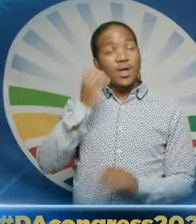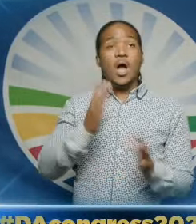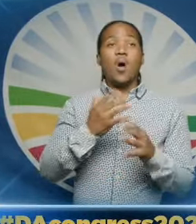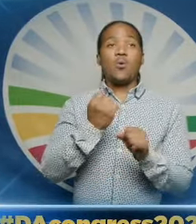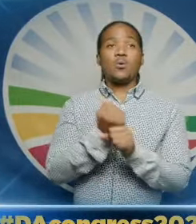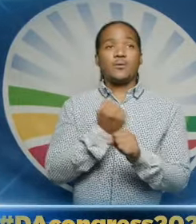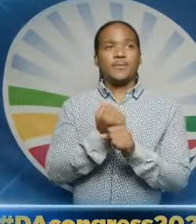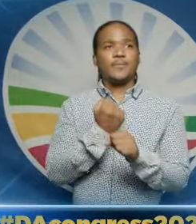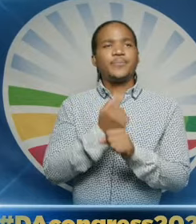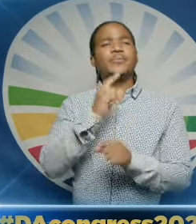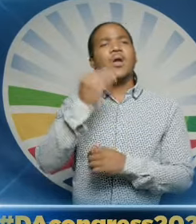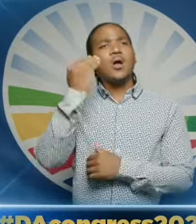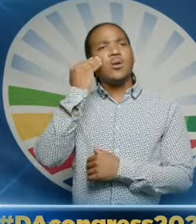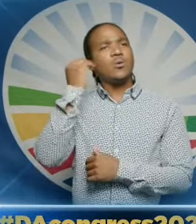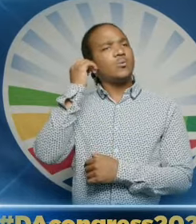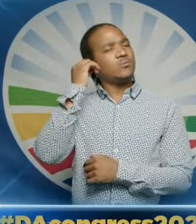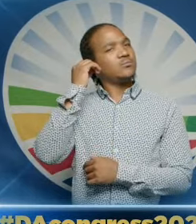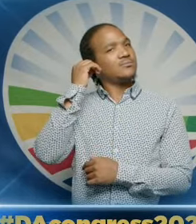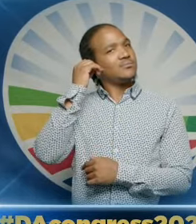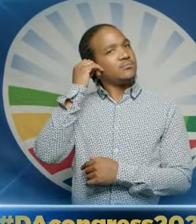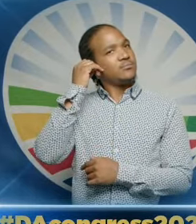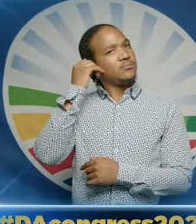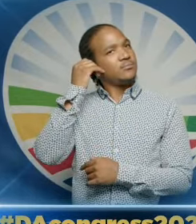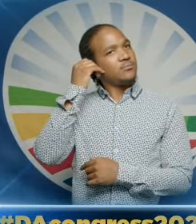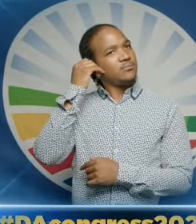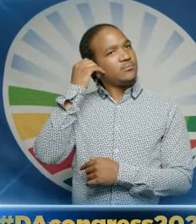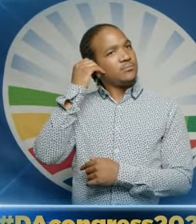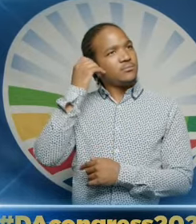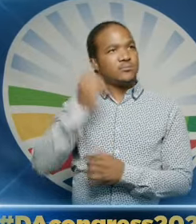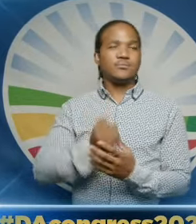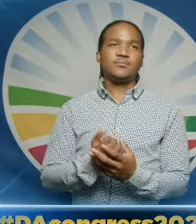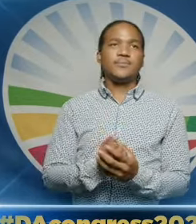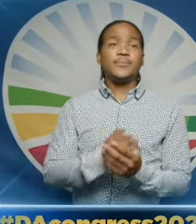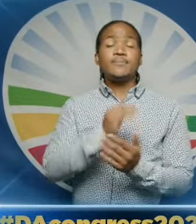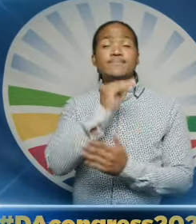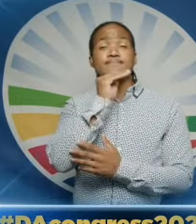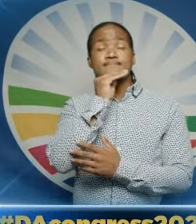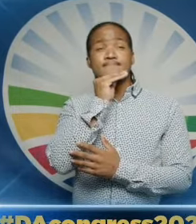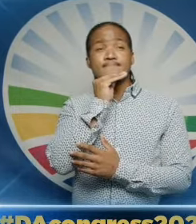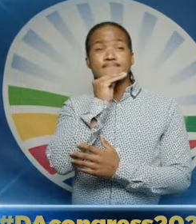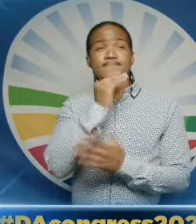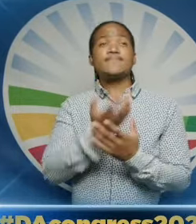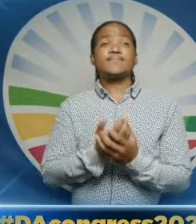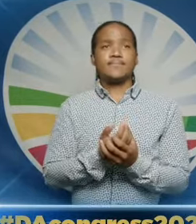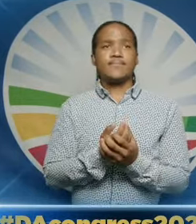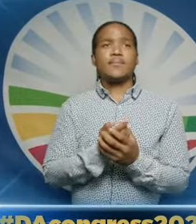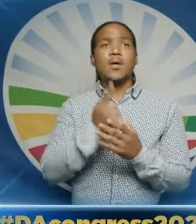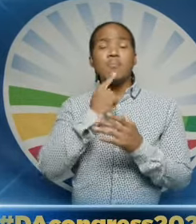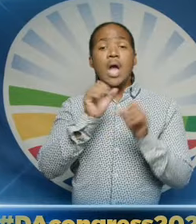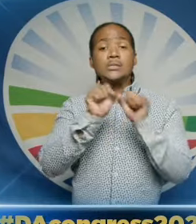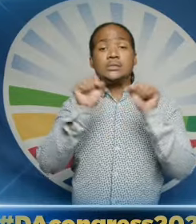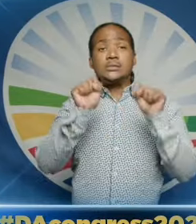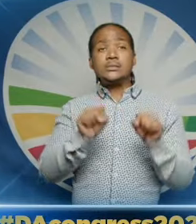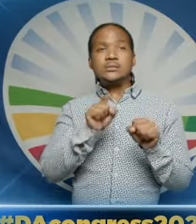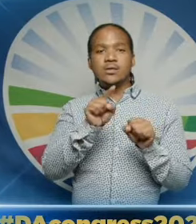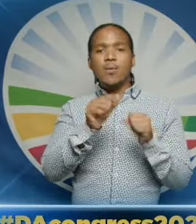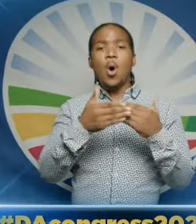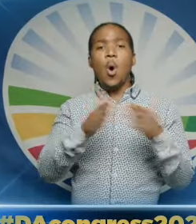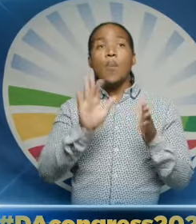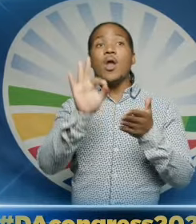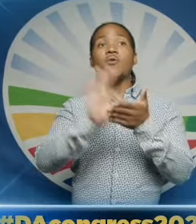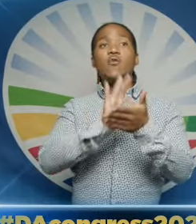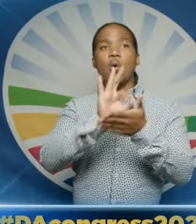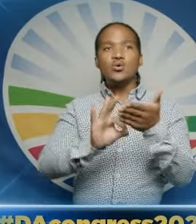tomorrow morning at 6 a.m. Every delegate will have by then received a link to a system called OpaVote, which will